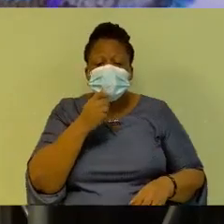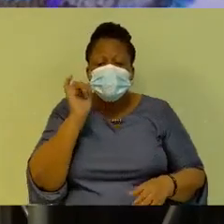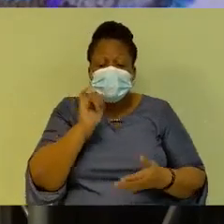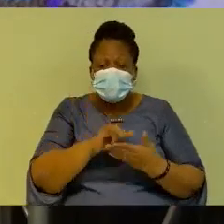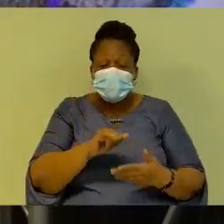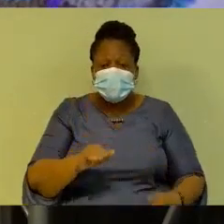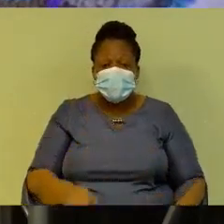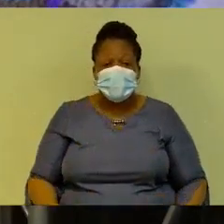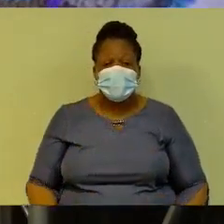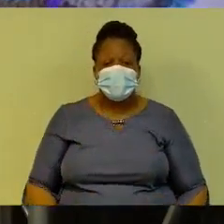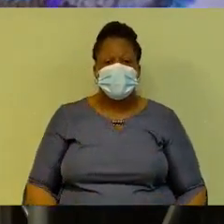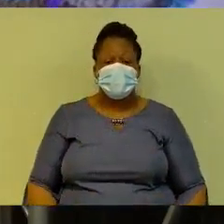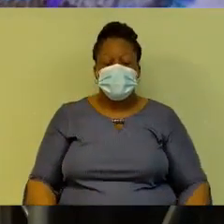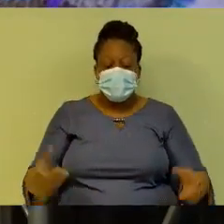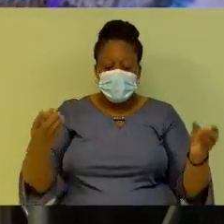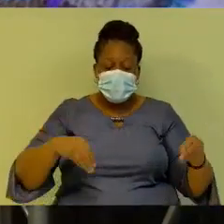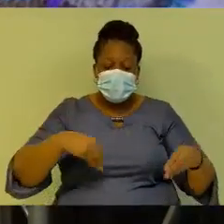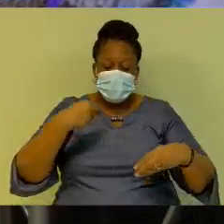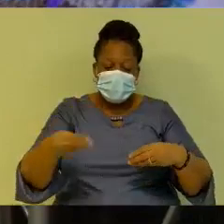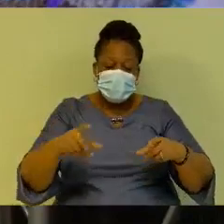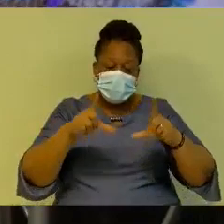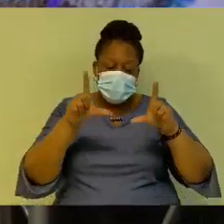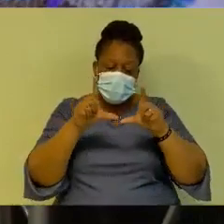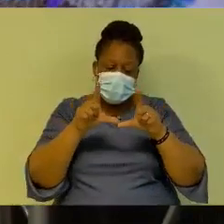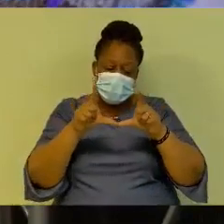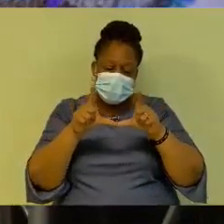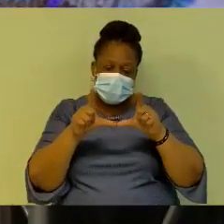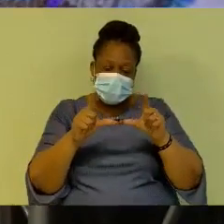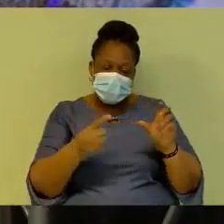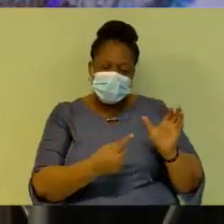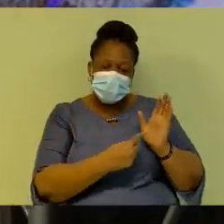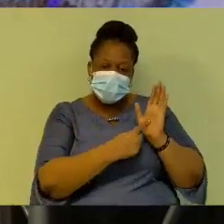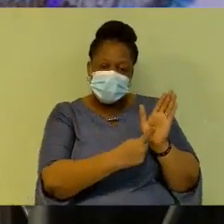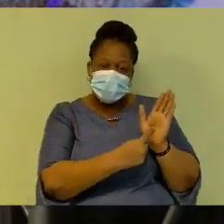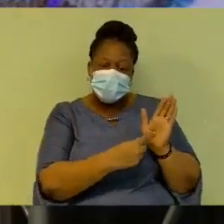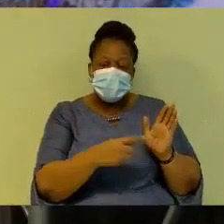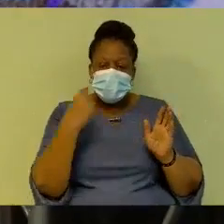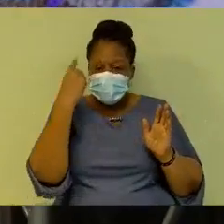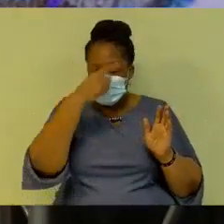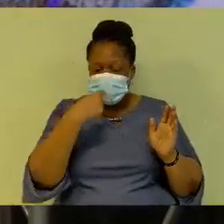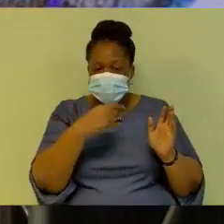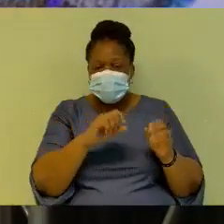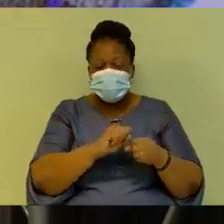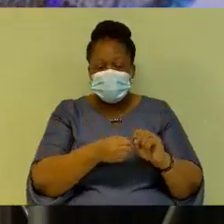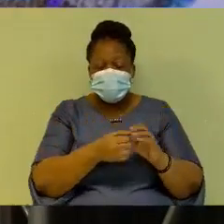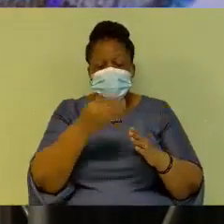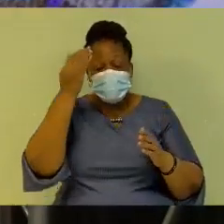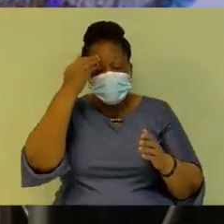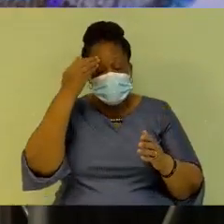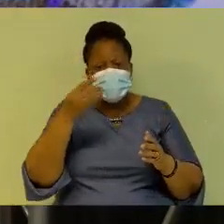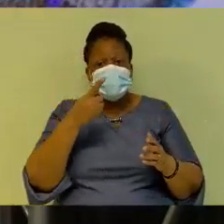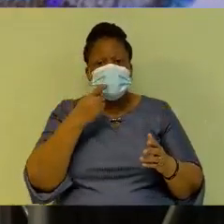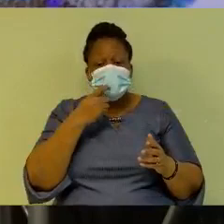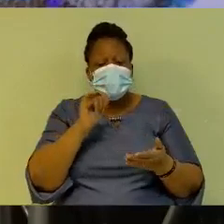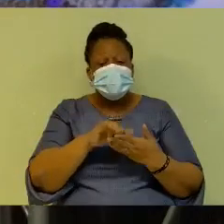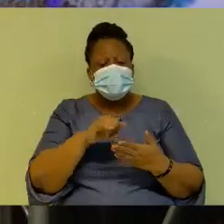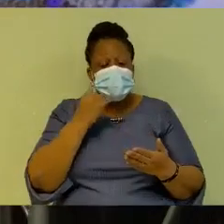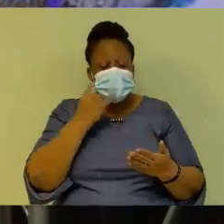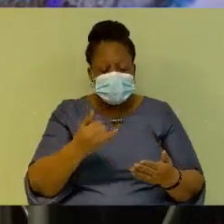conducting transactions, etc. These measures are particularly important at business places